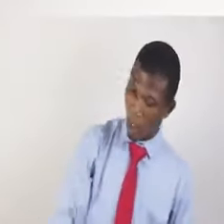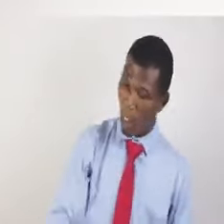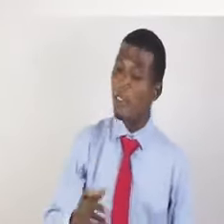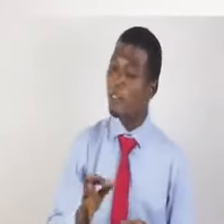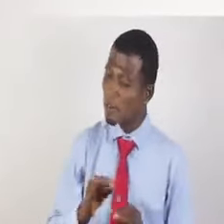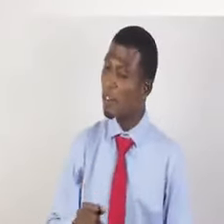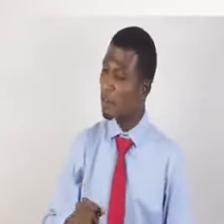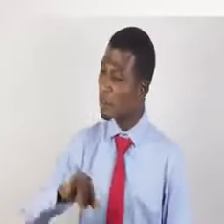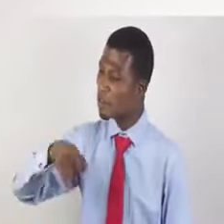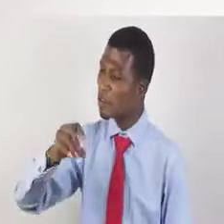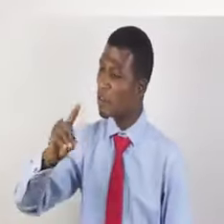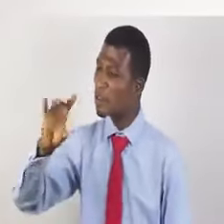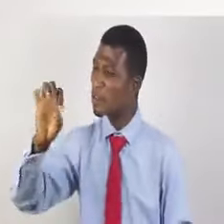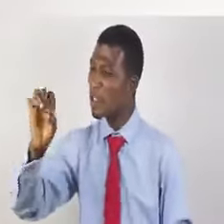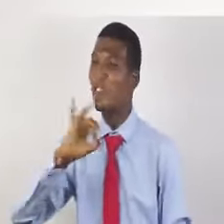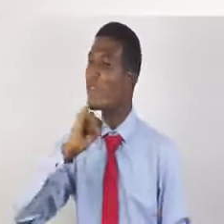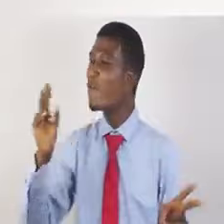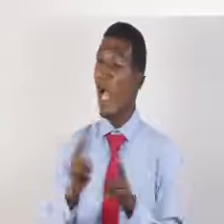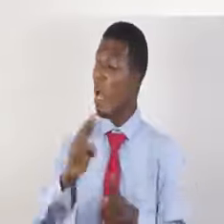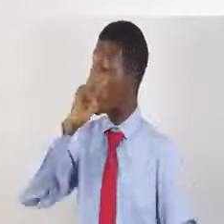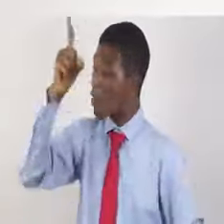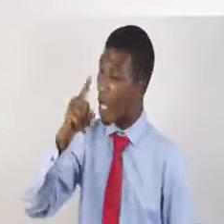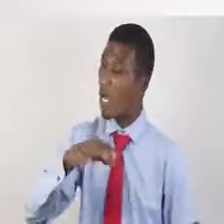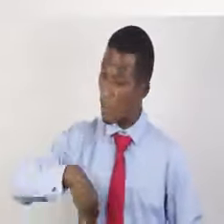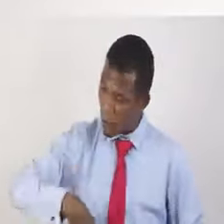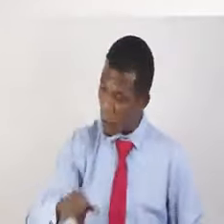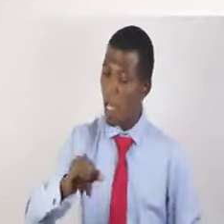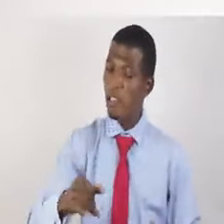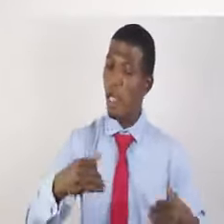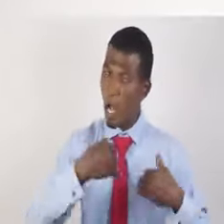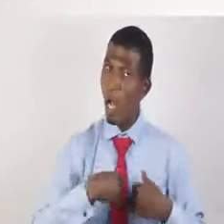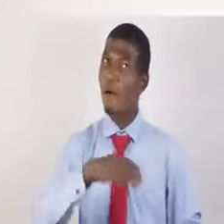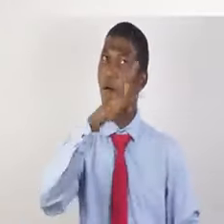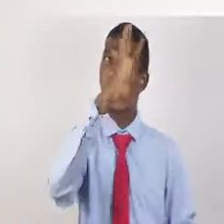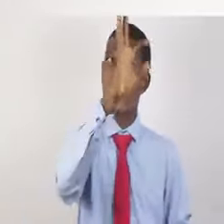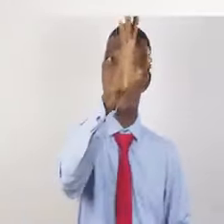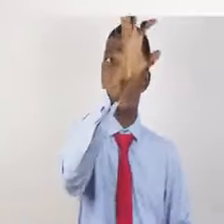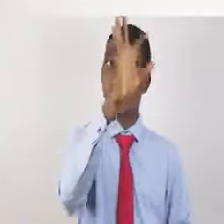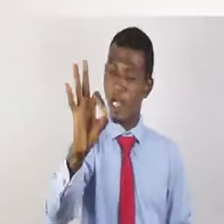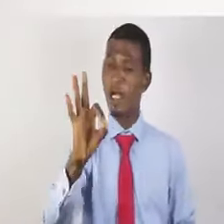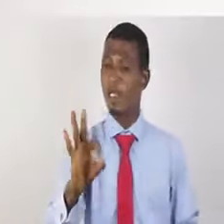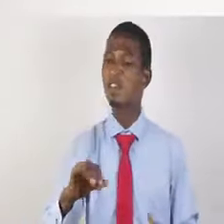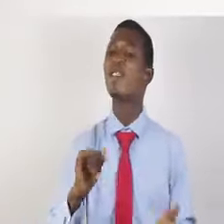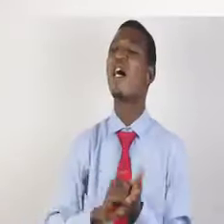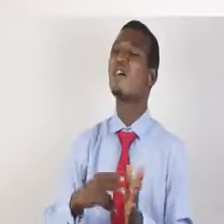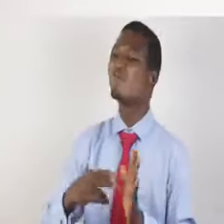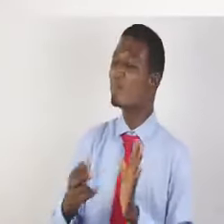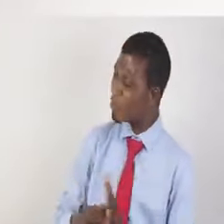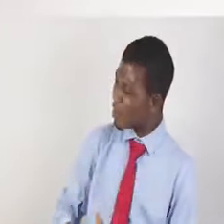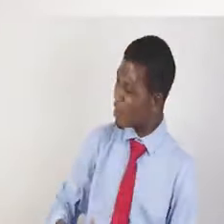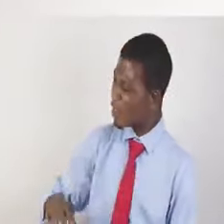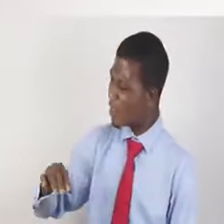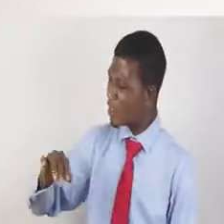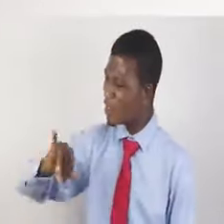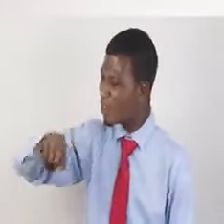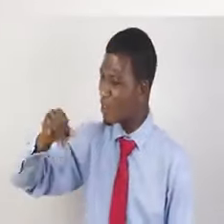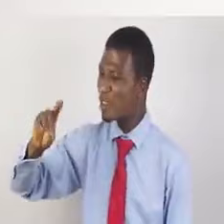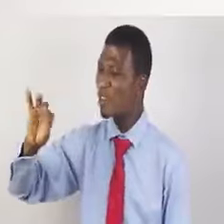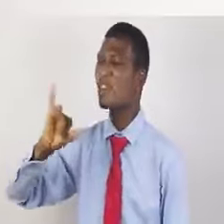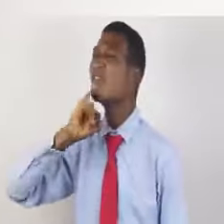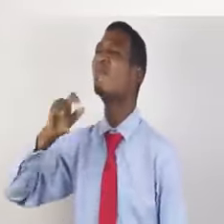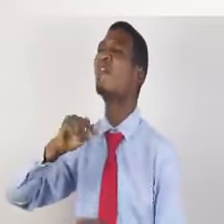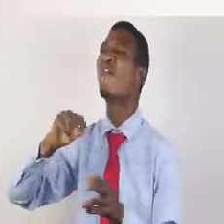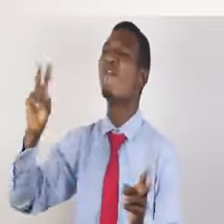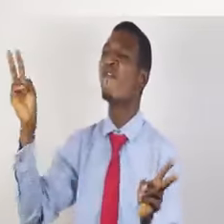Jide is so brilliant, yet it's called F9 in all his SSE subjects. Now, that simply means that Jide is